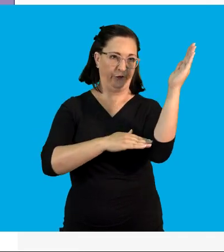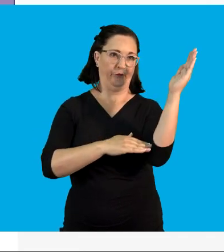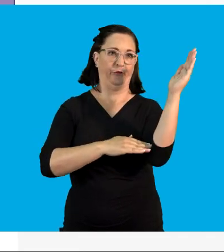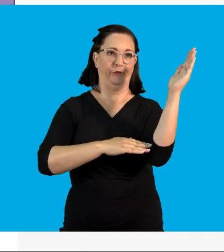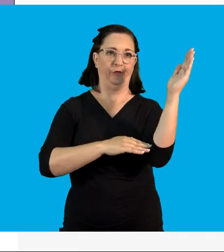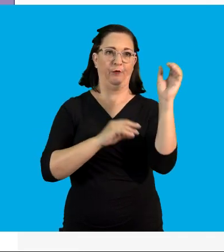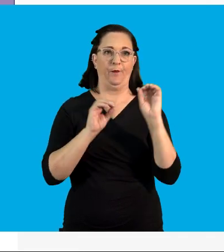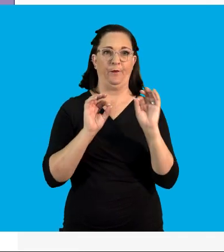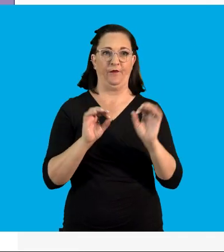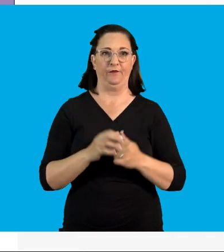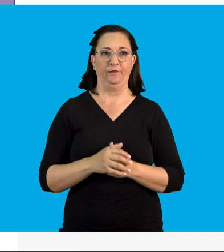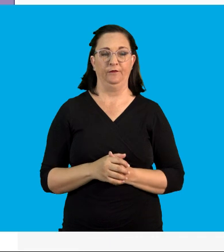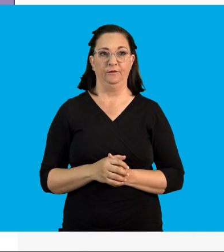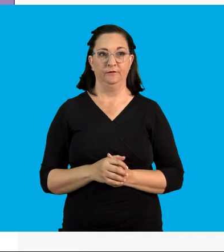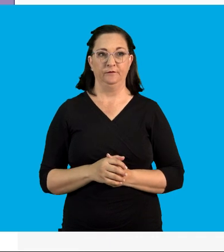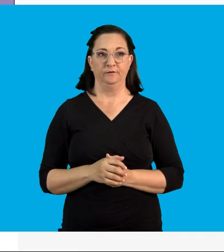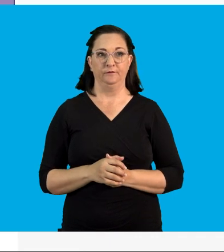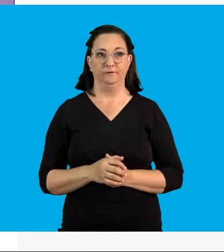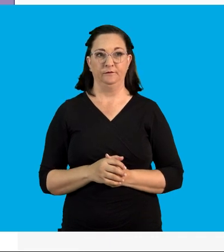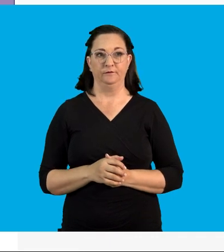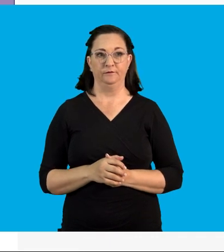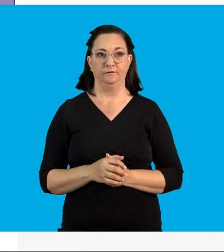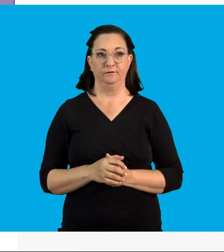and there it is. So we've got